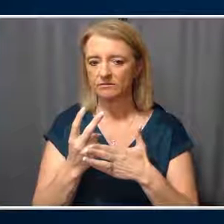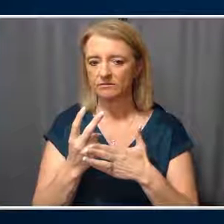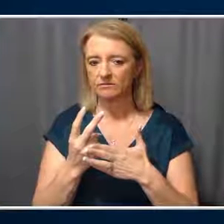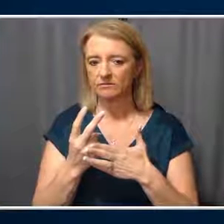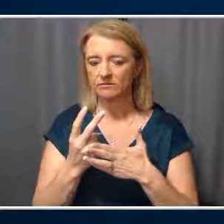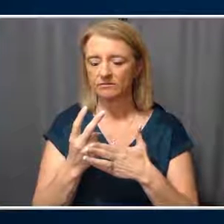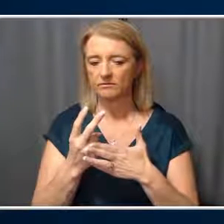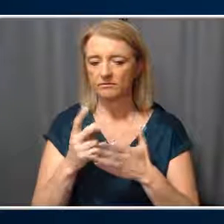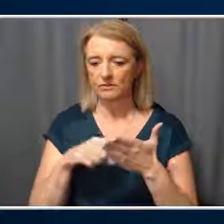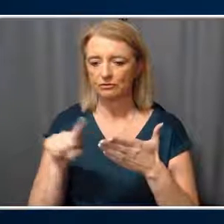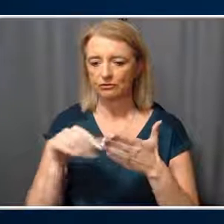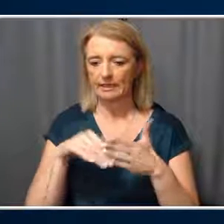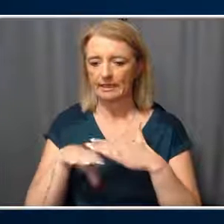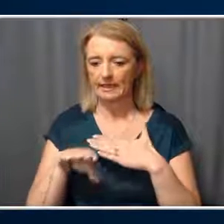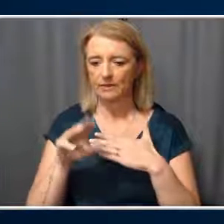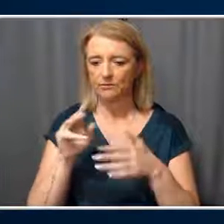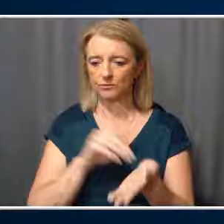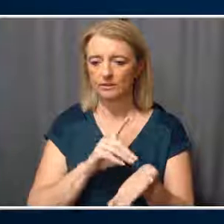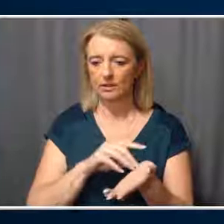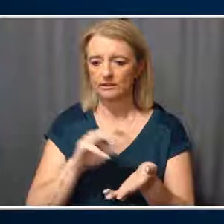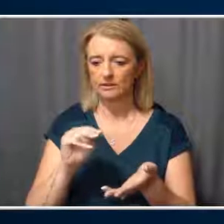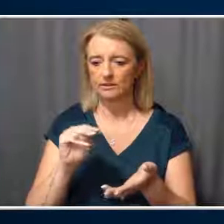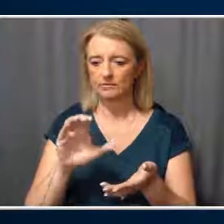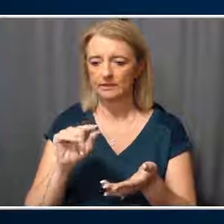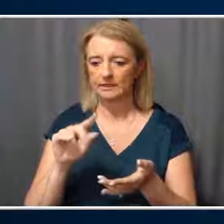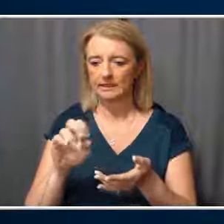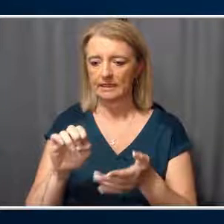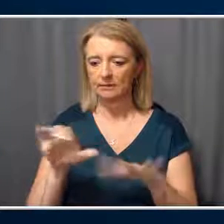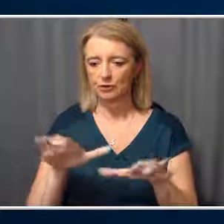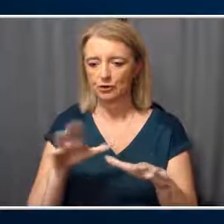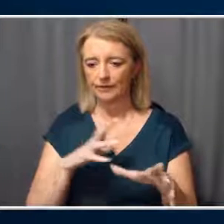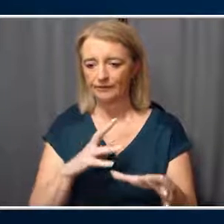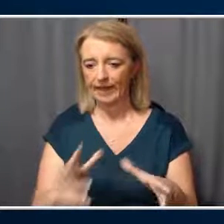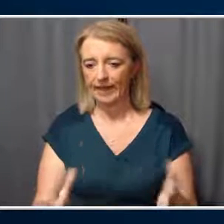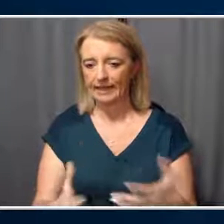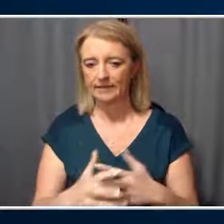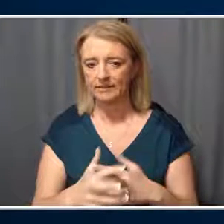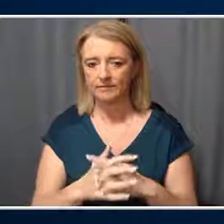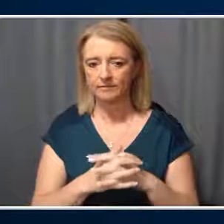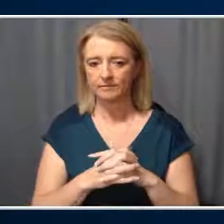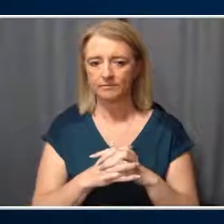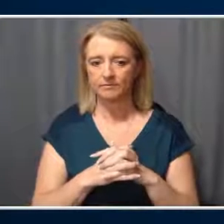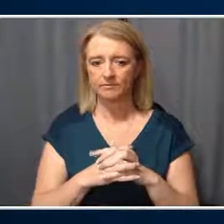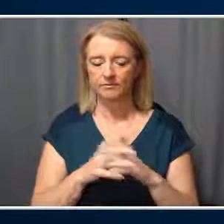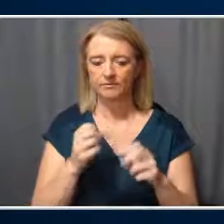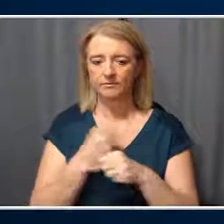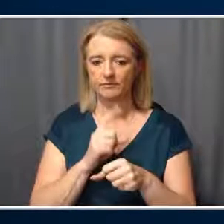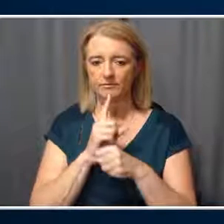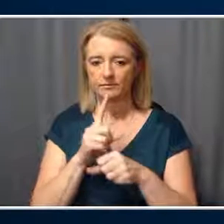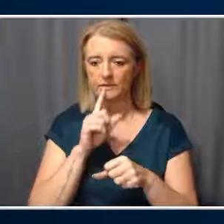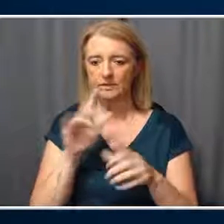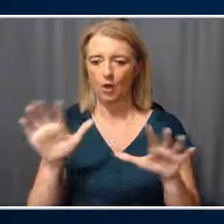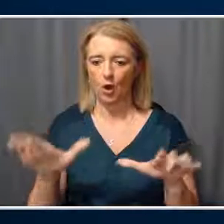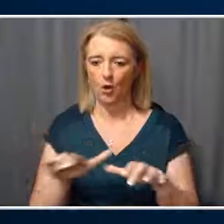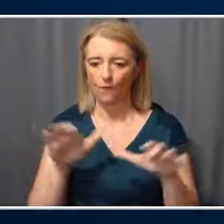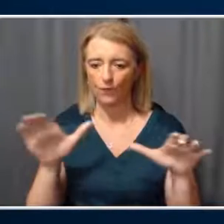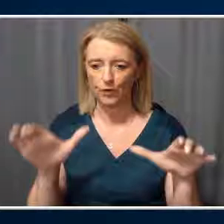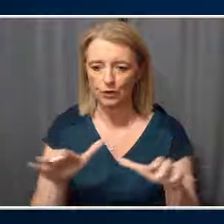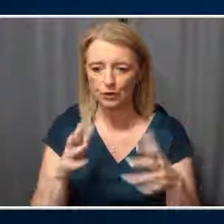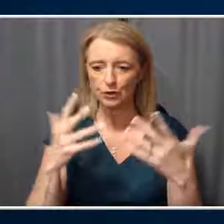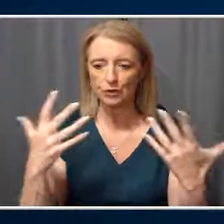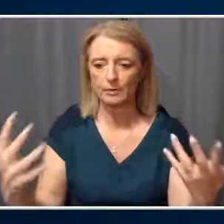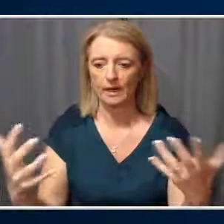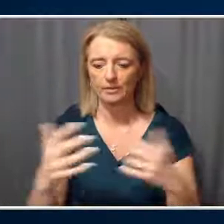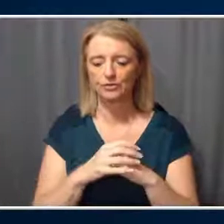point of just letting myself rest and recover, and really did feel. And that took a few weeks, or yeah, just okay. yeah, I think couple to 3 weeks. Like it